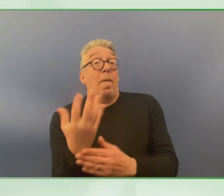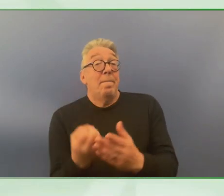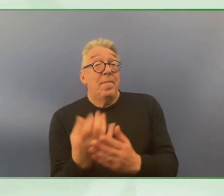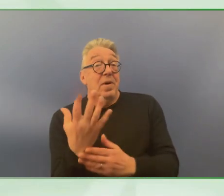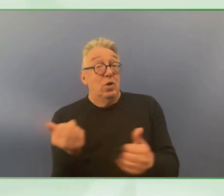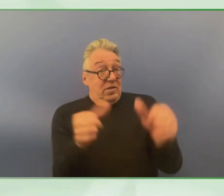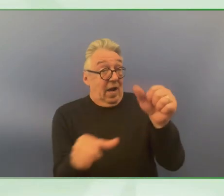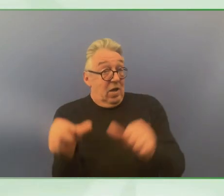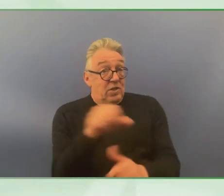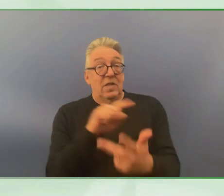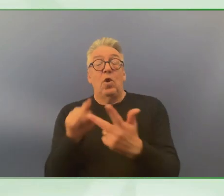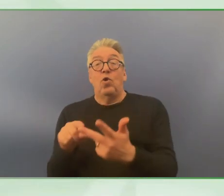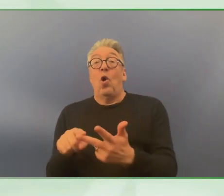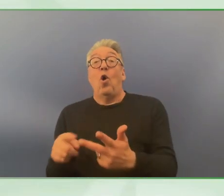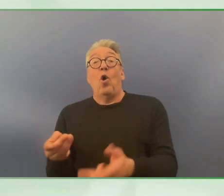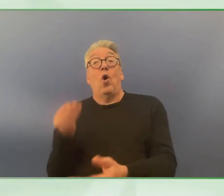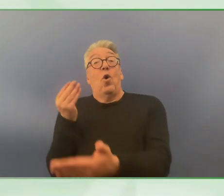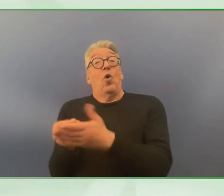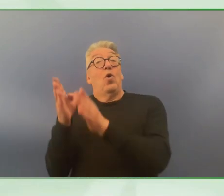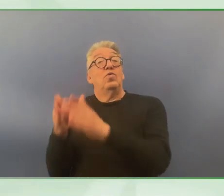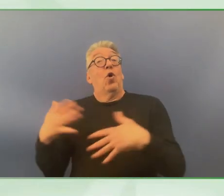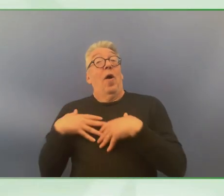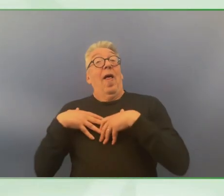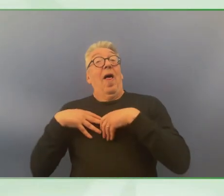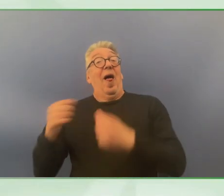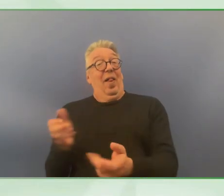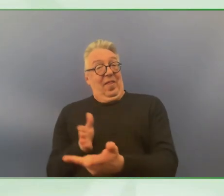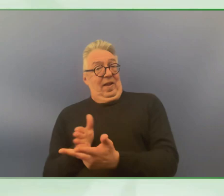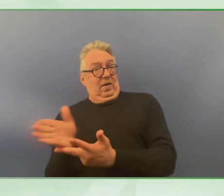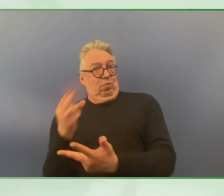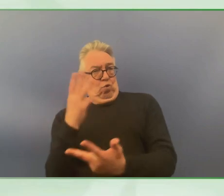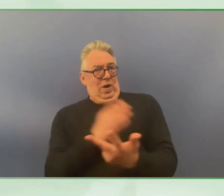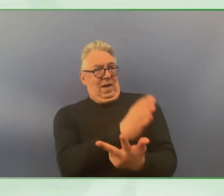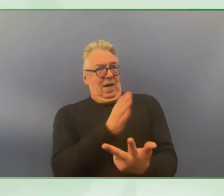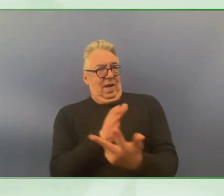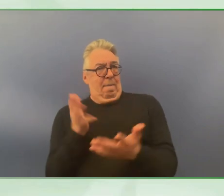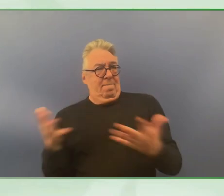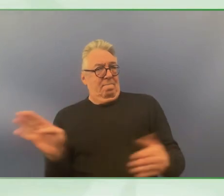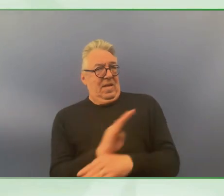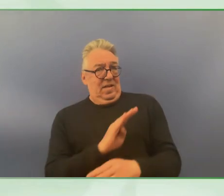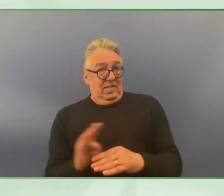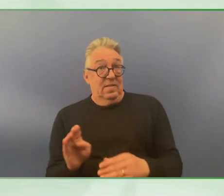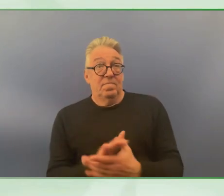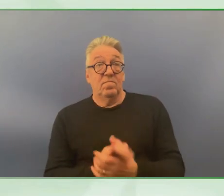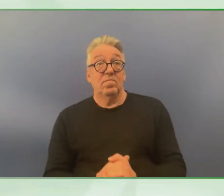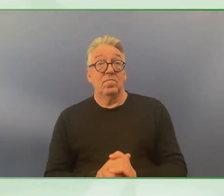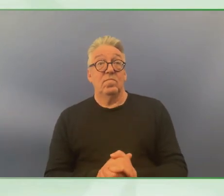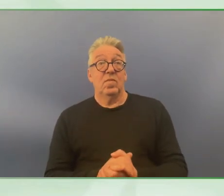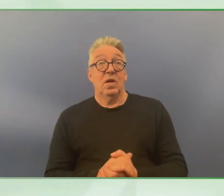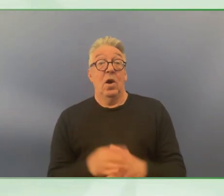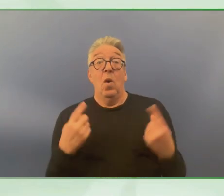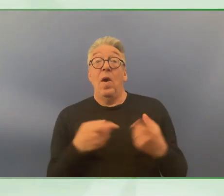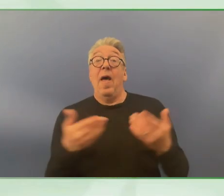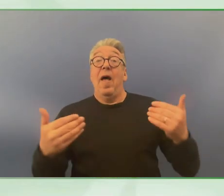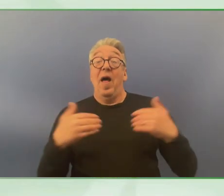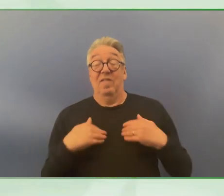consumer health division. And, you know, we have this platform where we ask a lot of